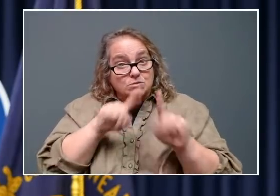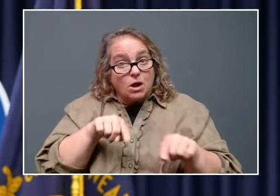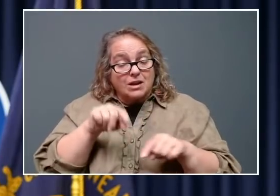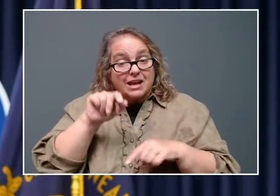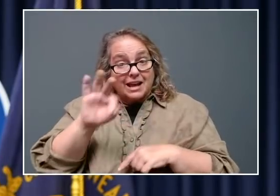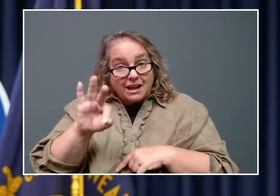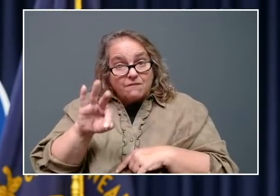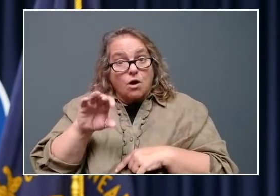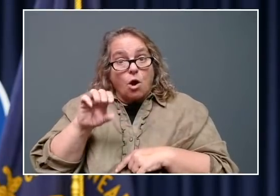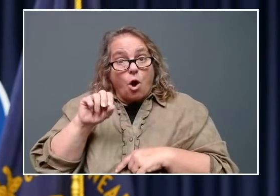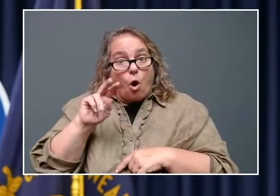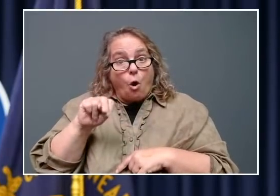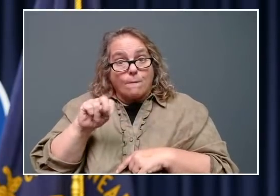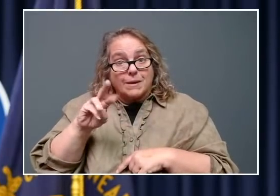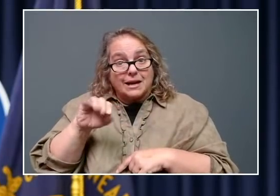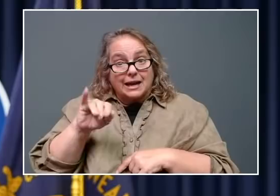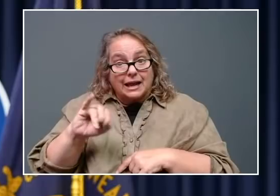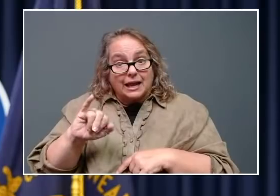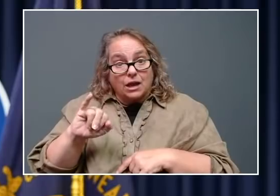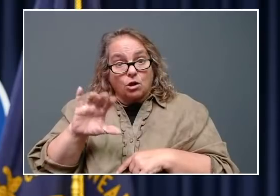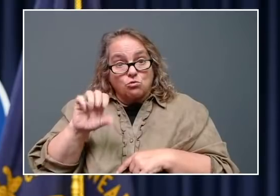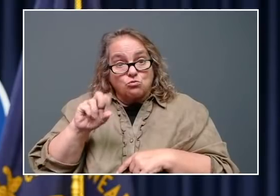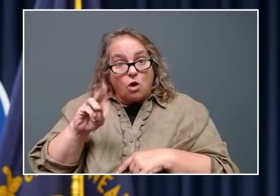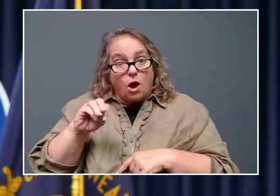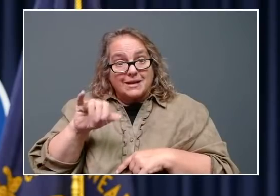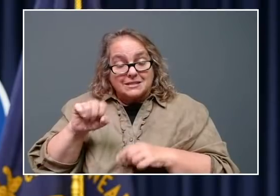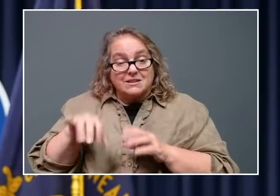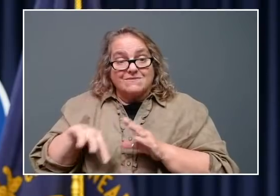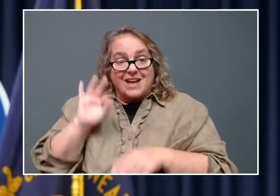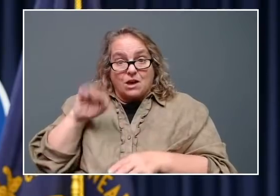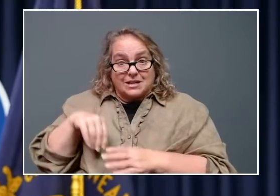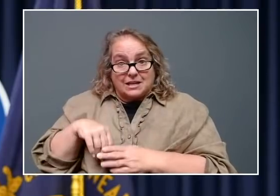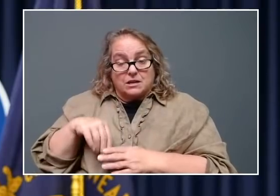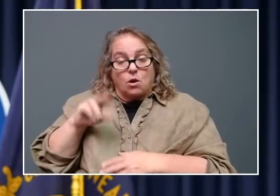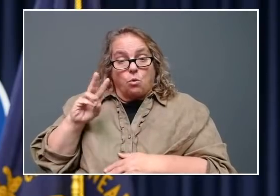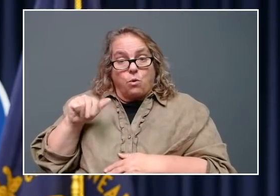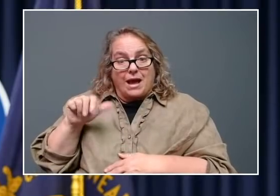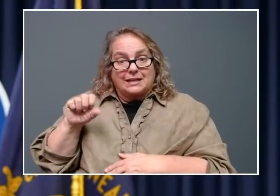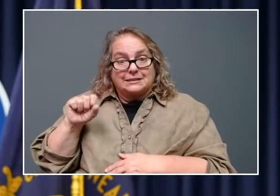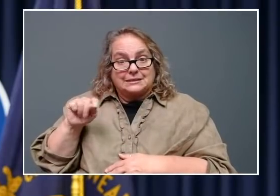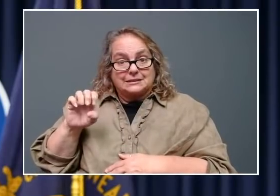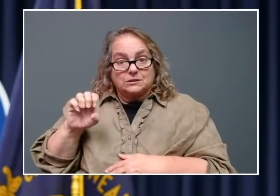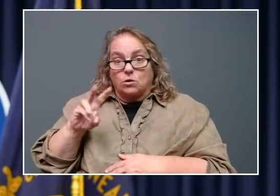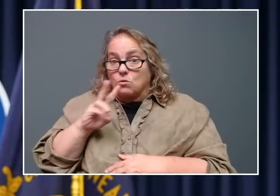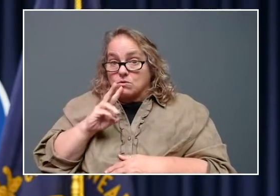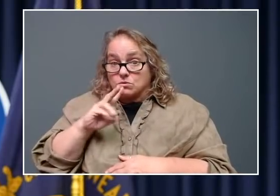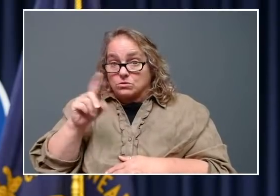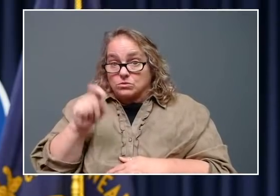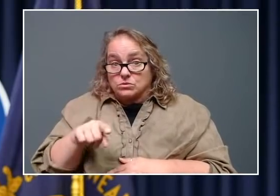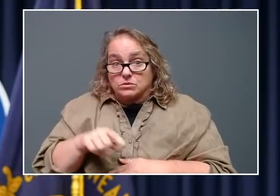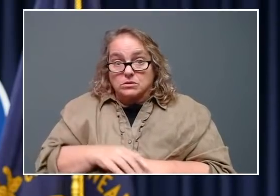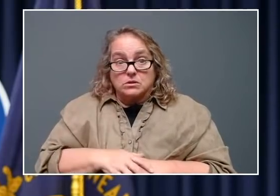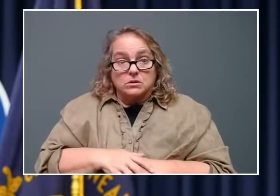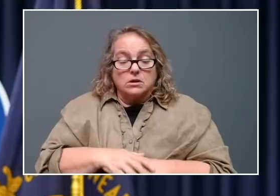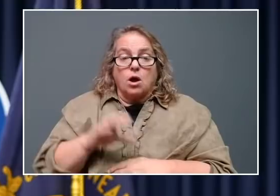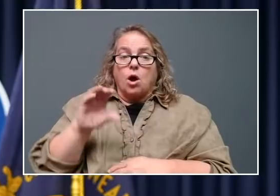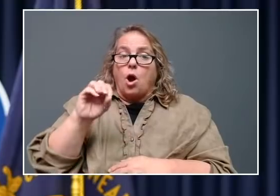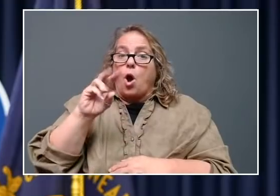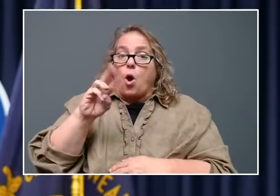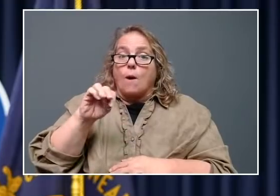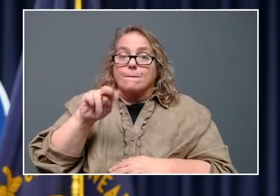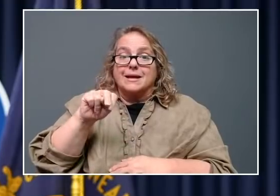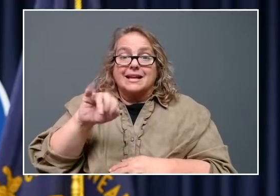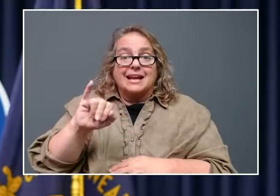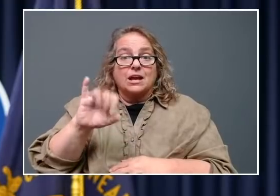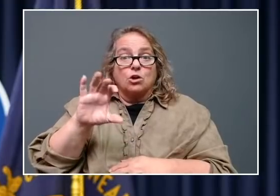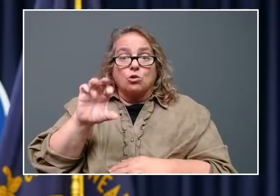wastewater? Thank you. Well, again, the response for Omicron is going to be very similar to the